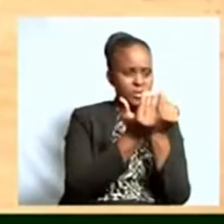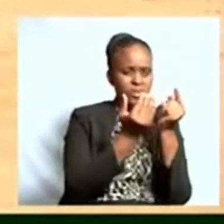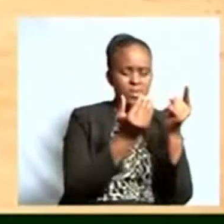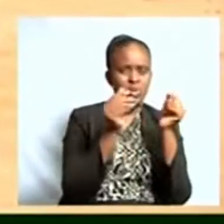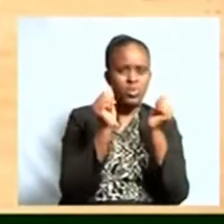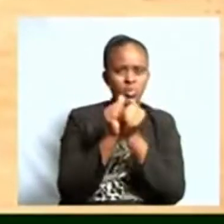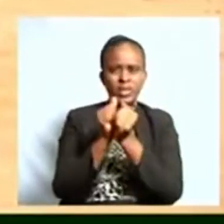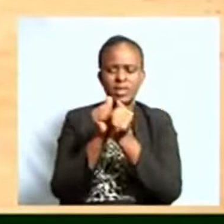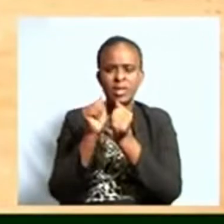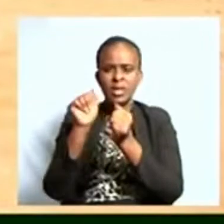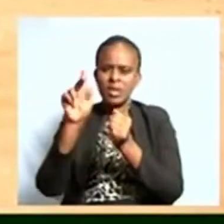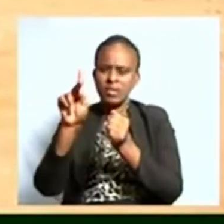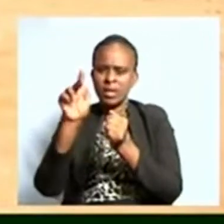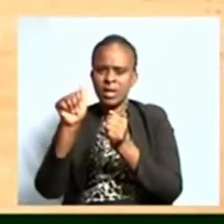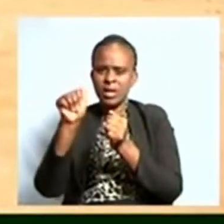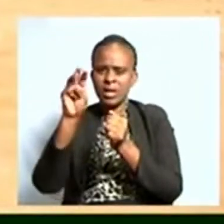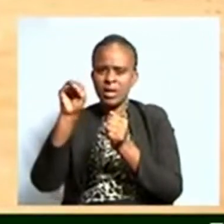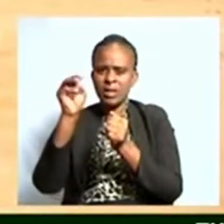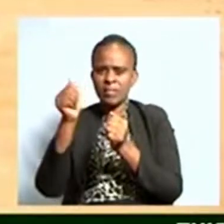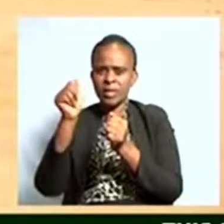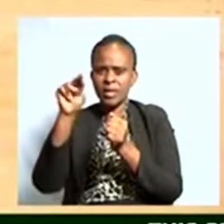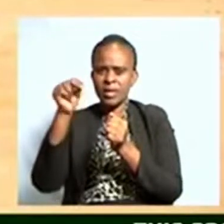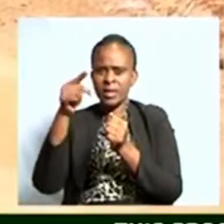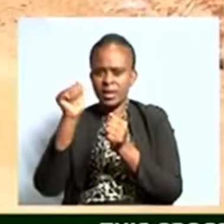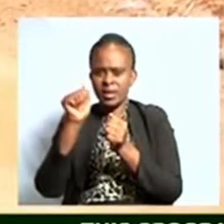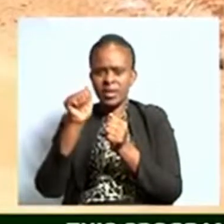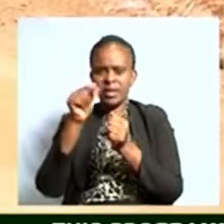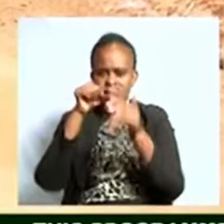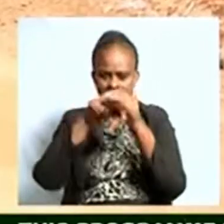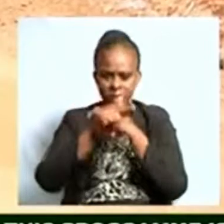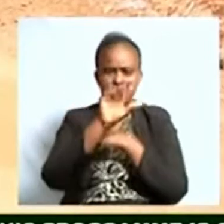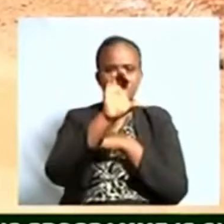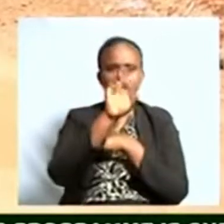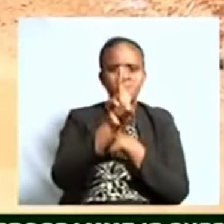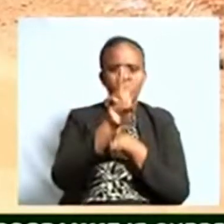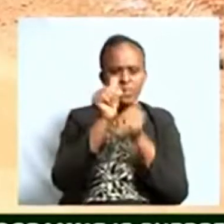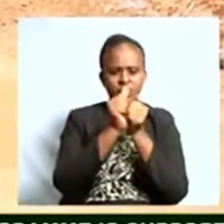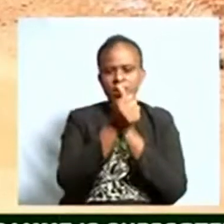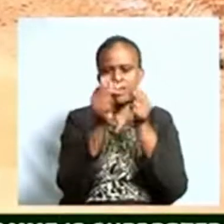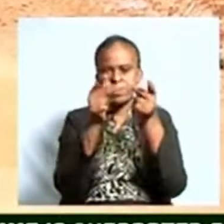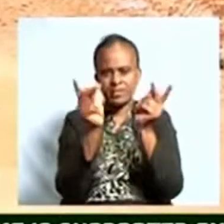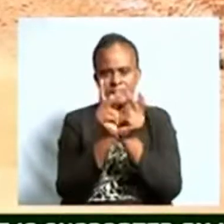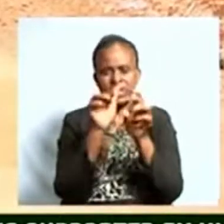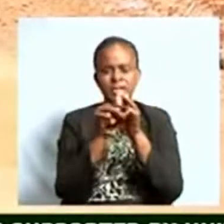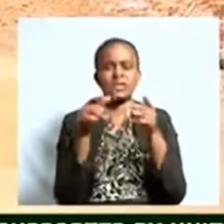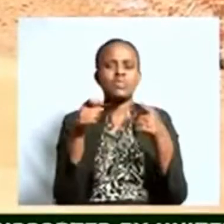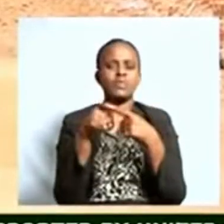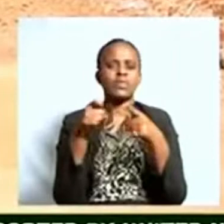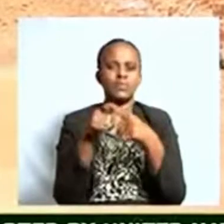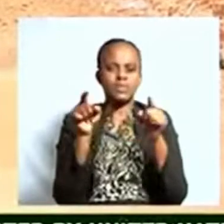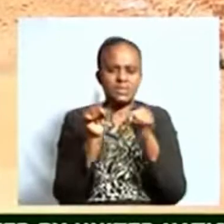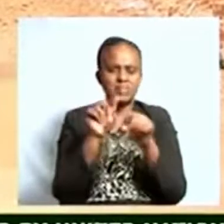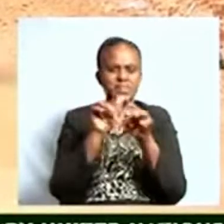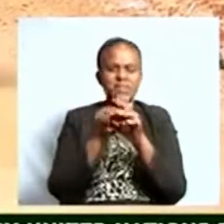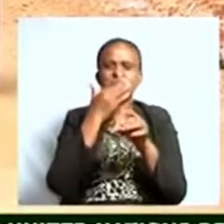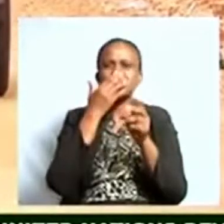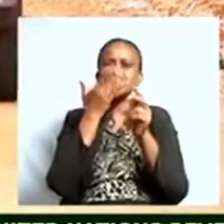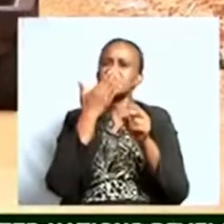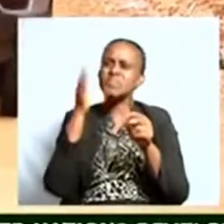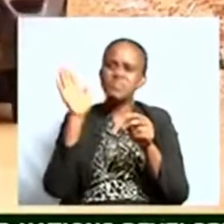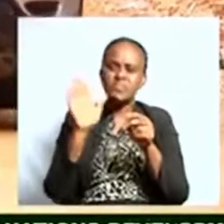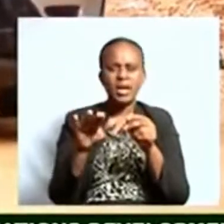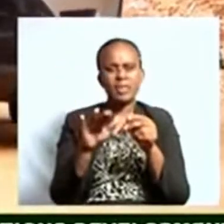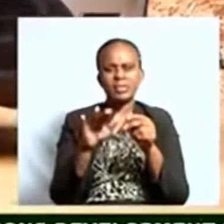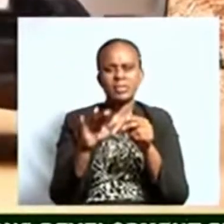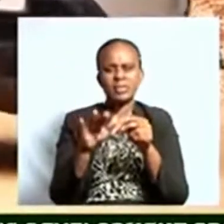Kamanga compound, going into Chamba Valley and other places of the constituency like Kaunda Square. And it was in a very, very bad shape.